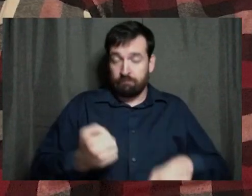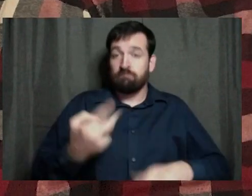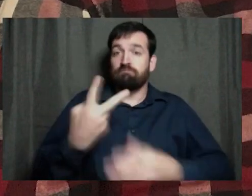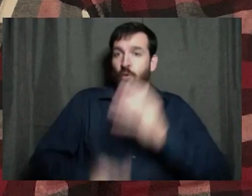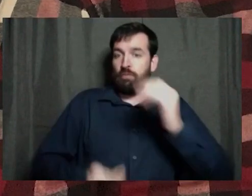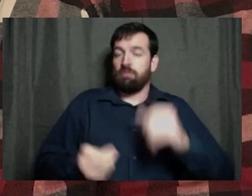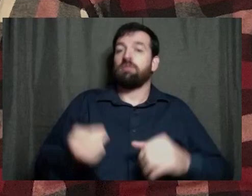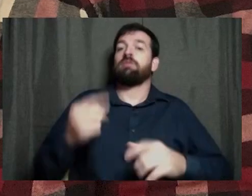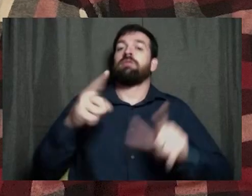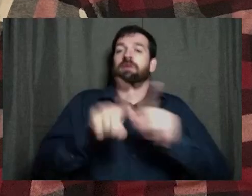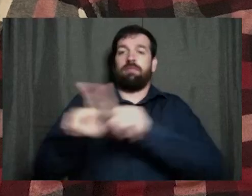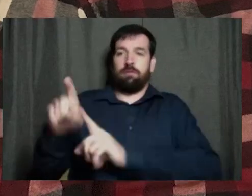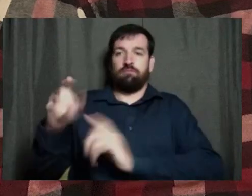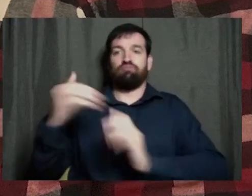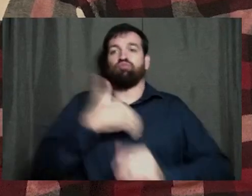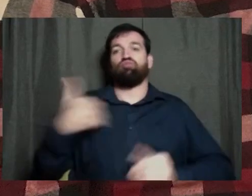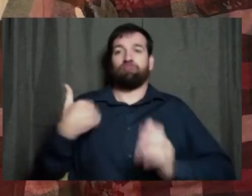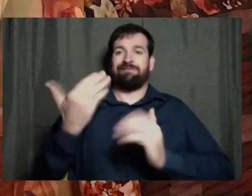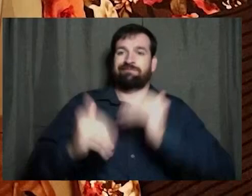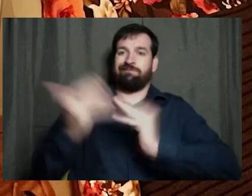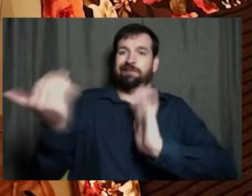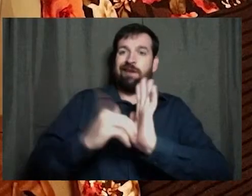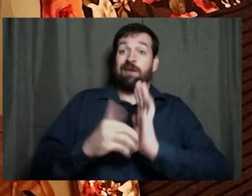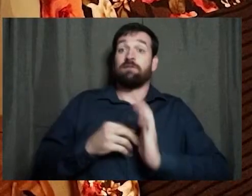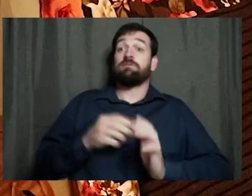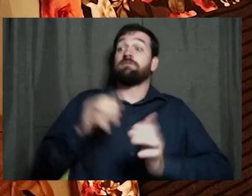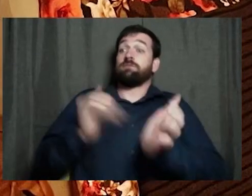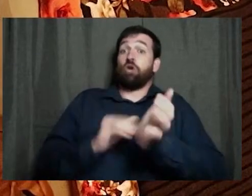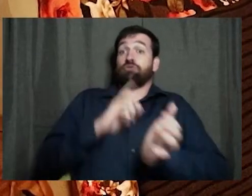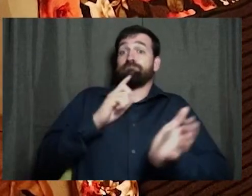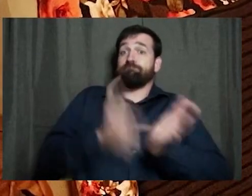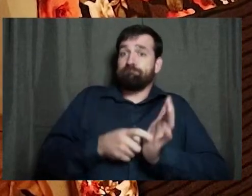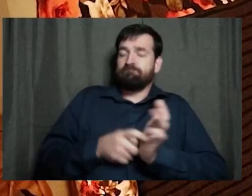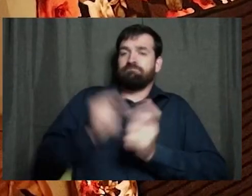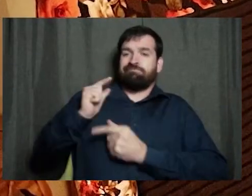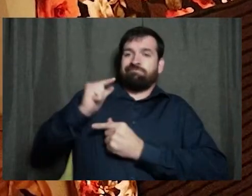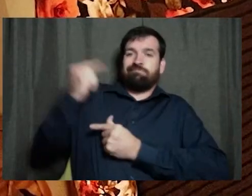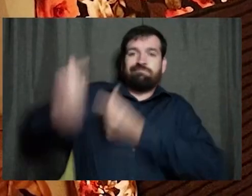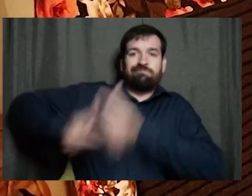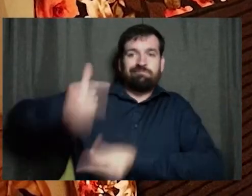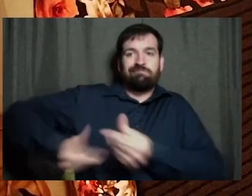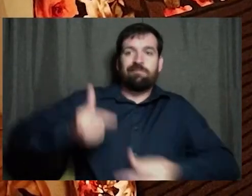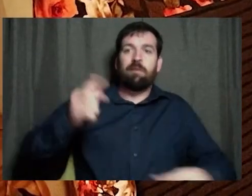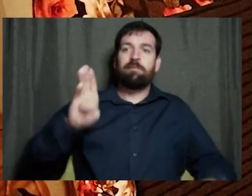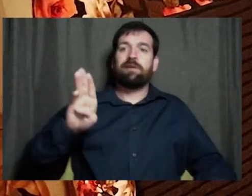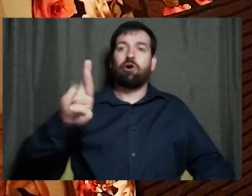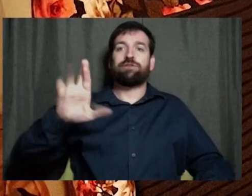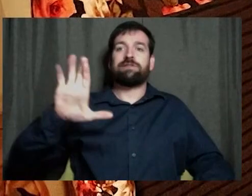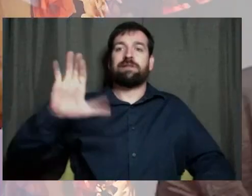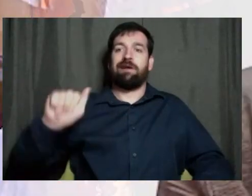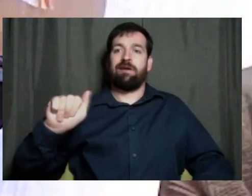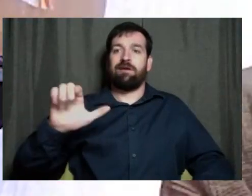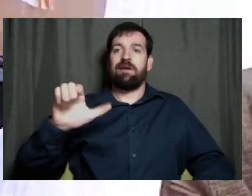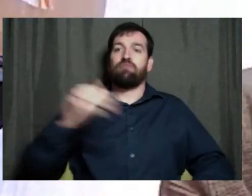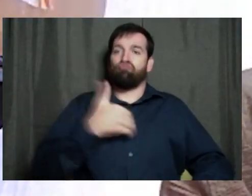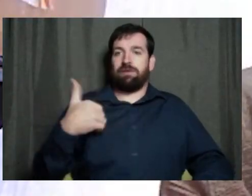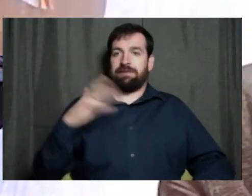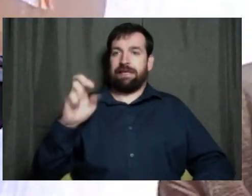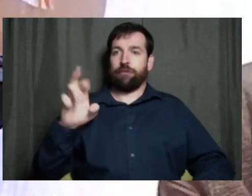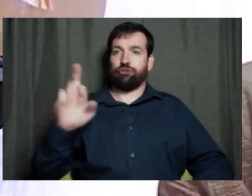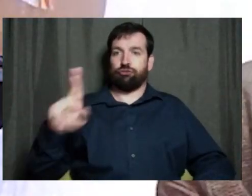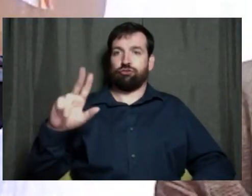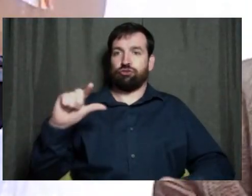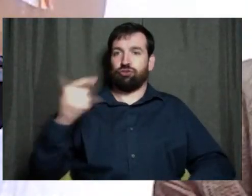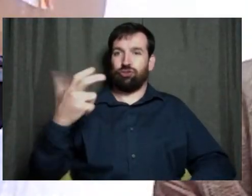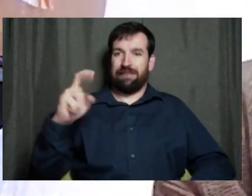also where doctors discovered she carries the hereditary BRCA breast cancer gene. After we found out that I was